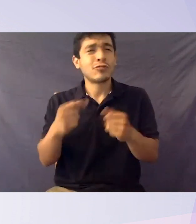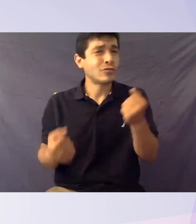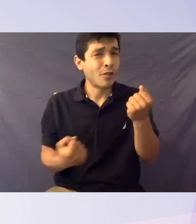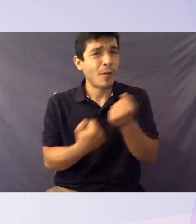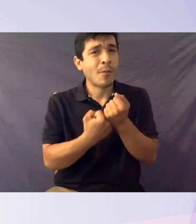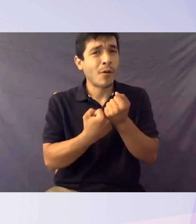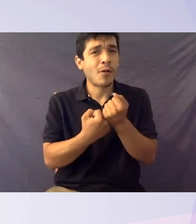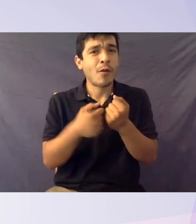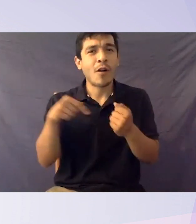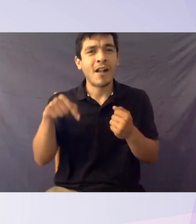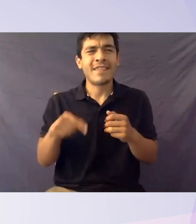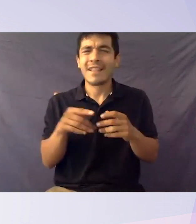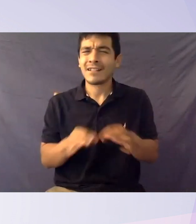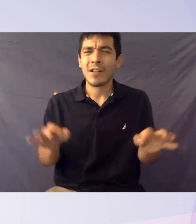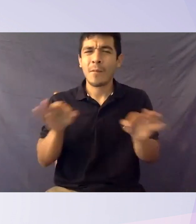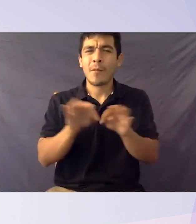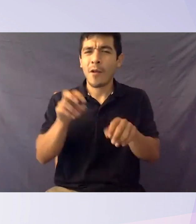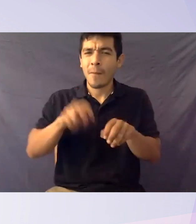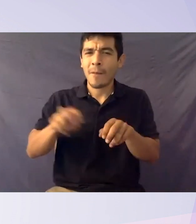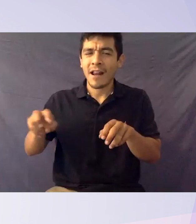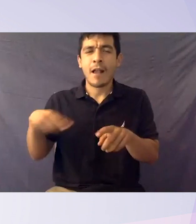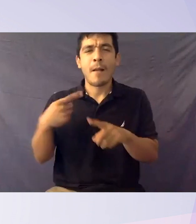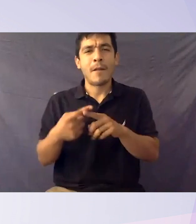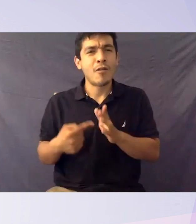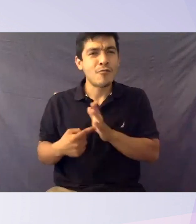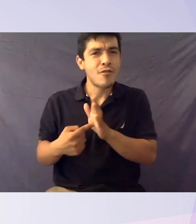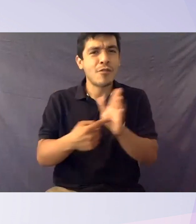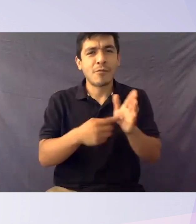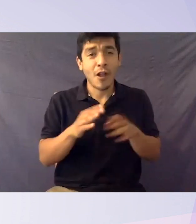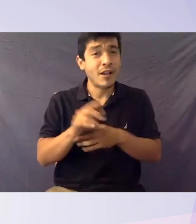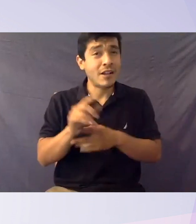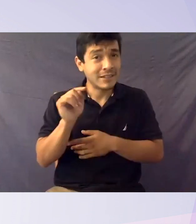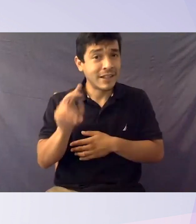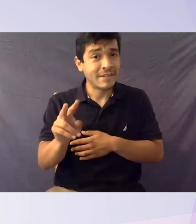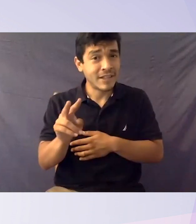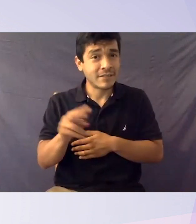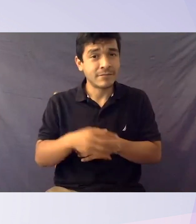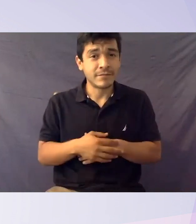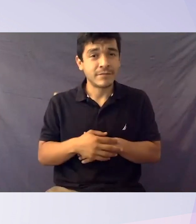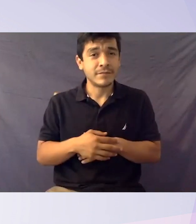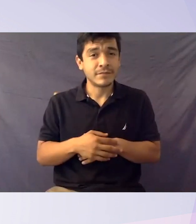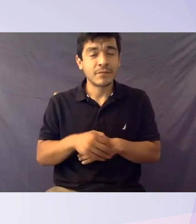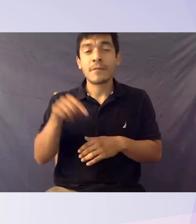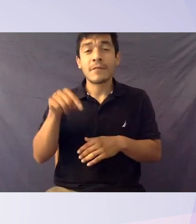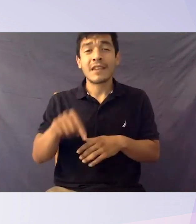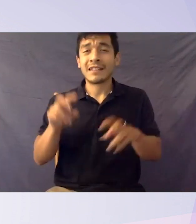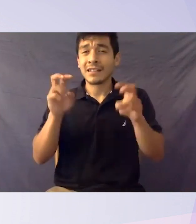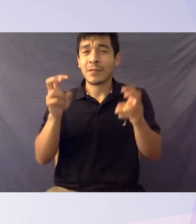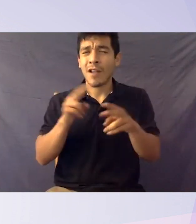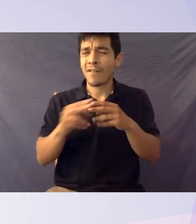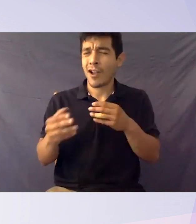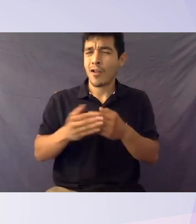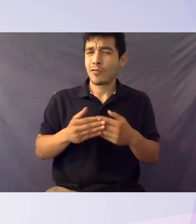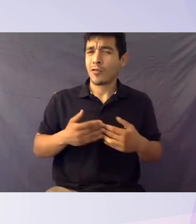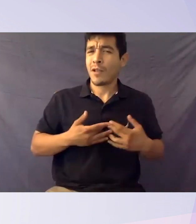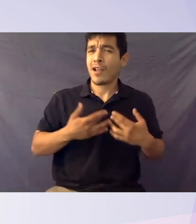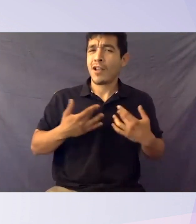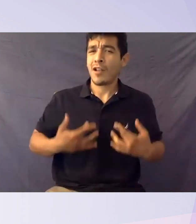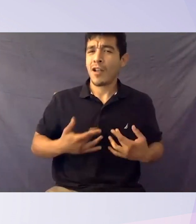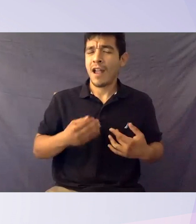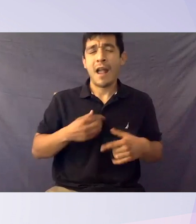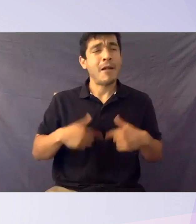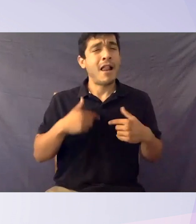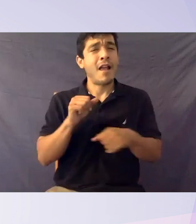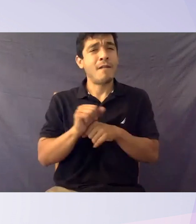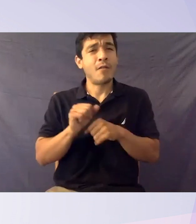support this important panel about representation on television. This topic is very close to my heart and my